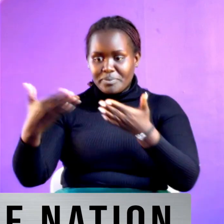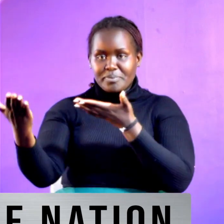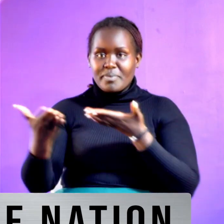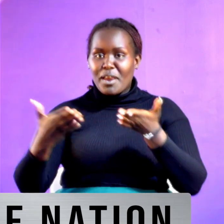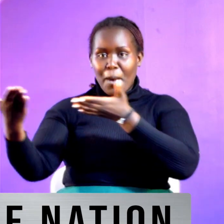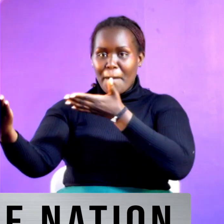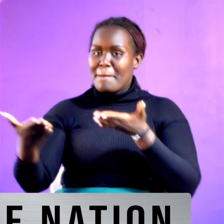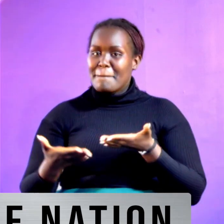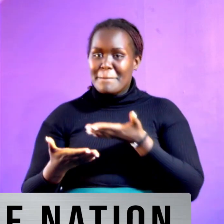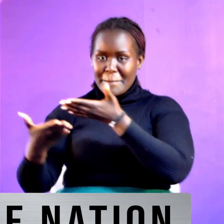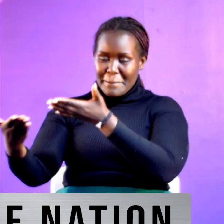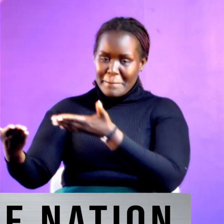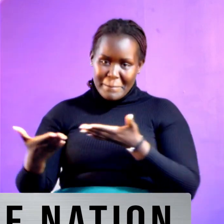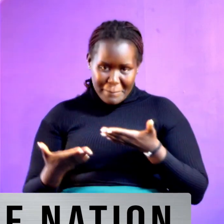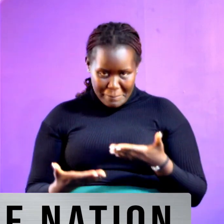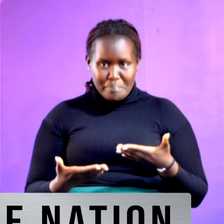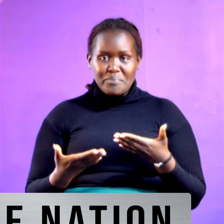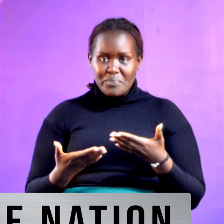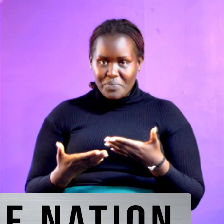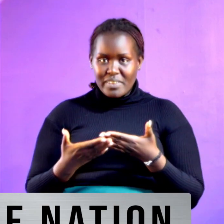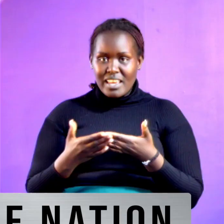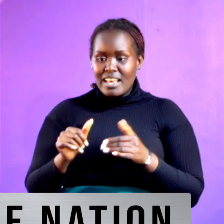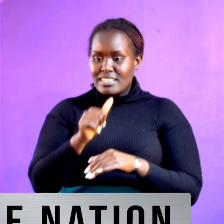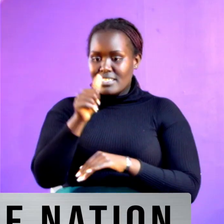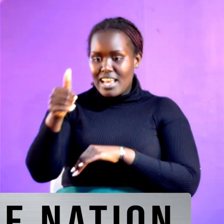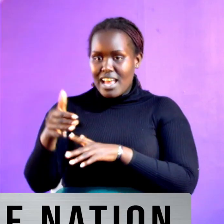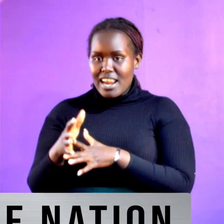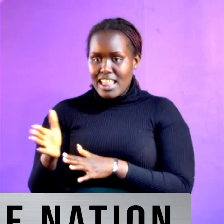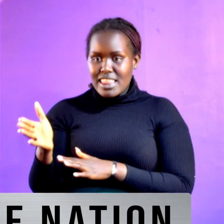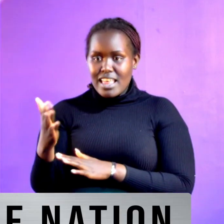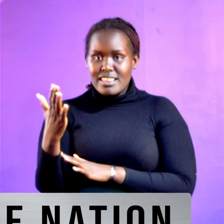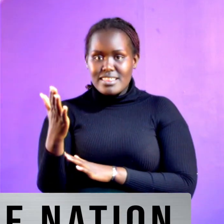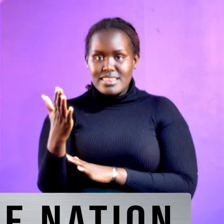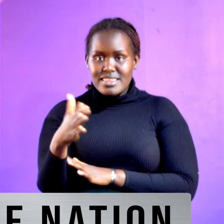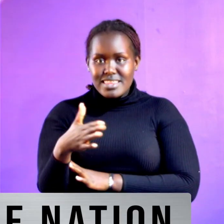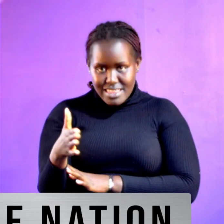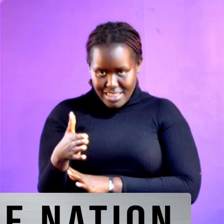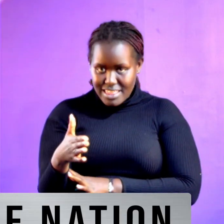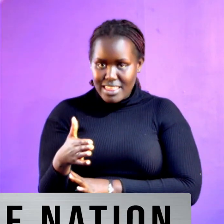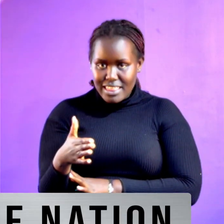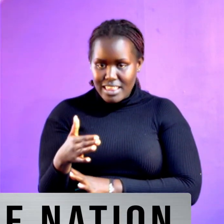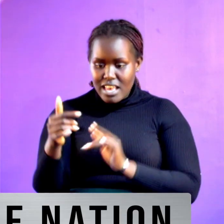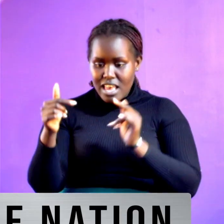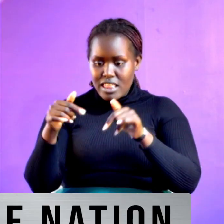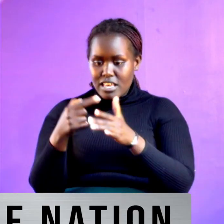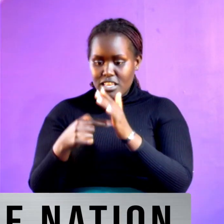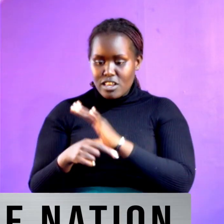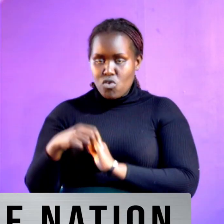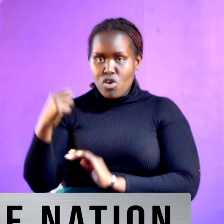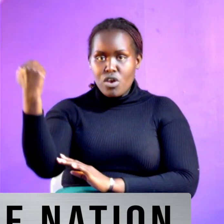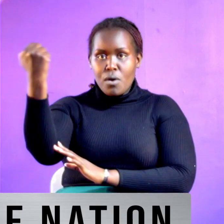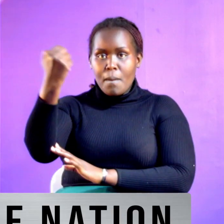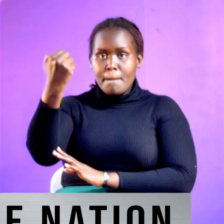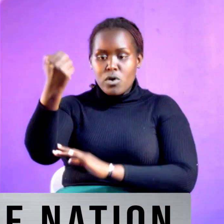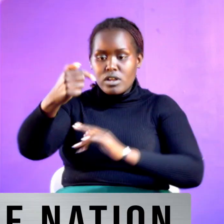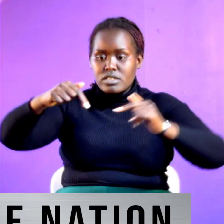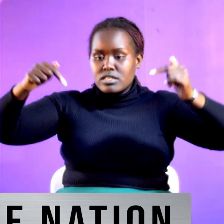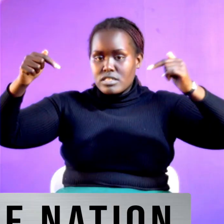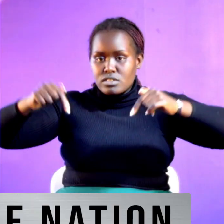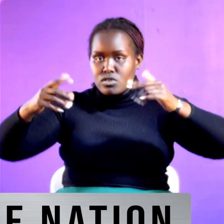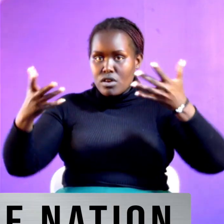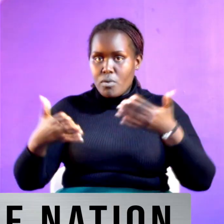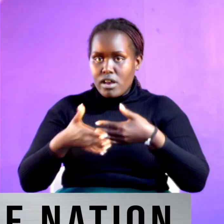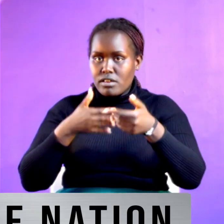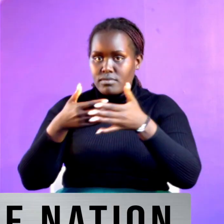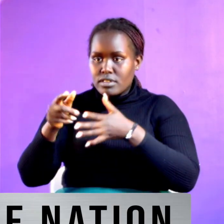Karibu sana, karibu sana. It's another Thursday. This is Politics Today, Hapa